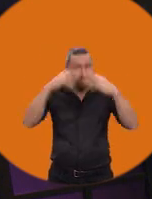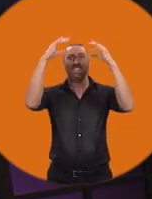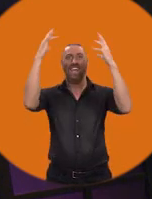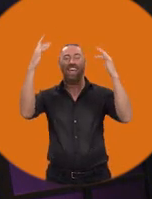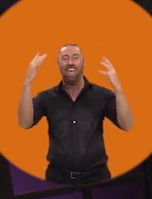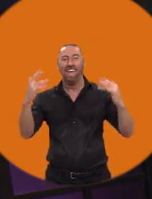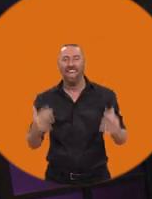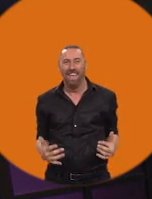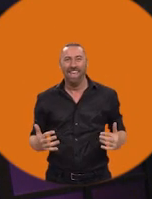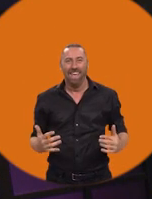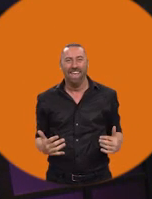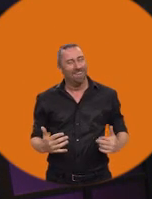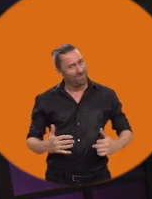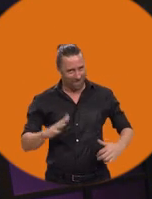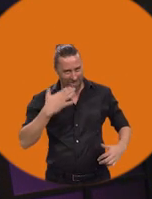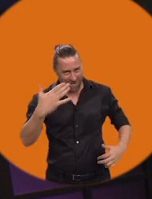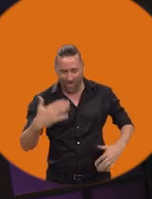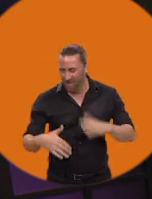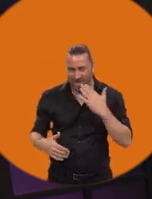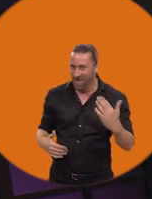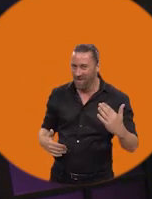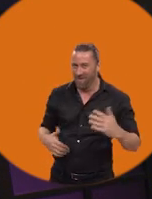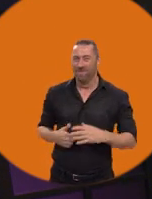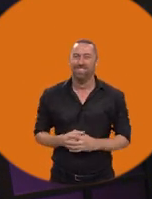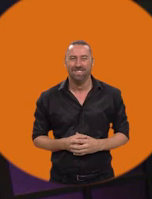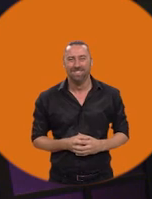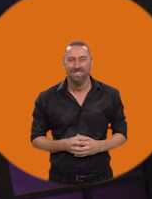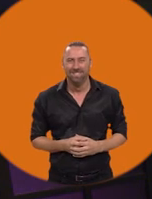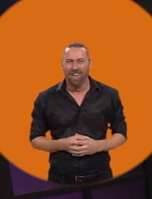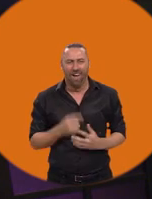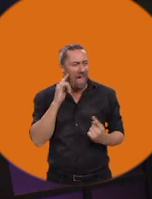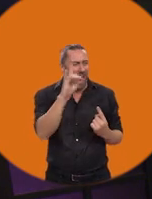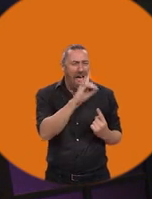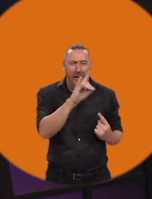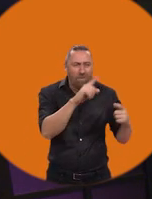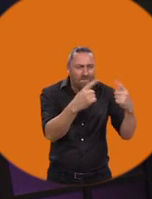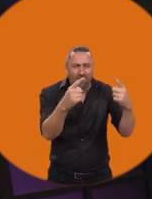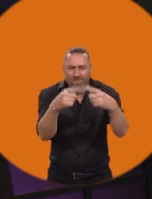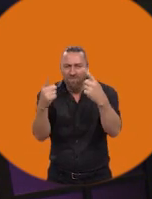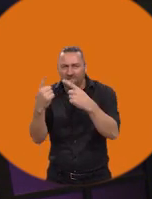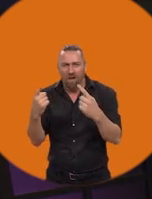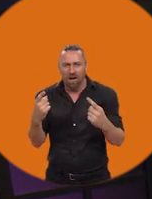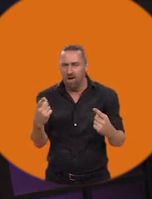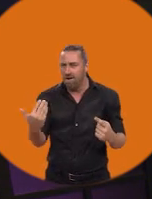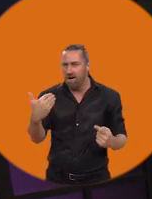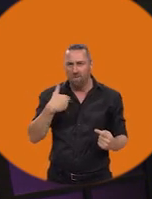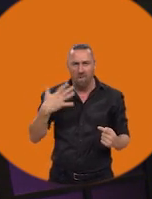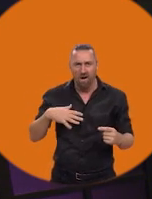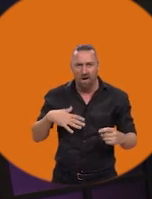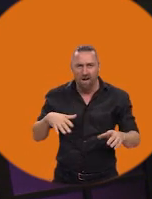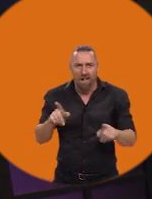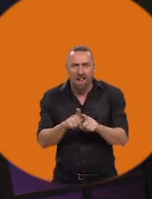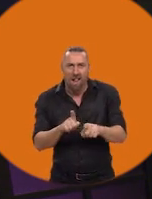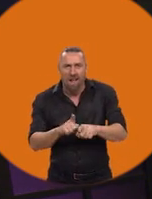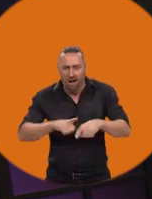and confetti. Thank you very much. After hearing about all of those animals, it really makes me want to move